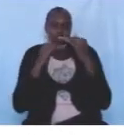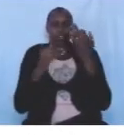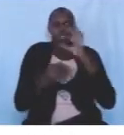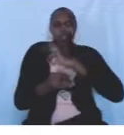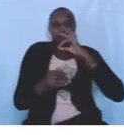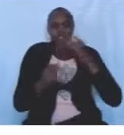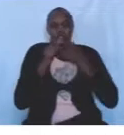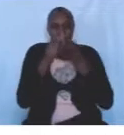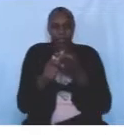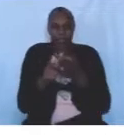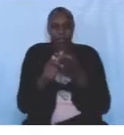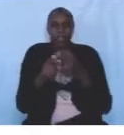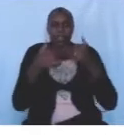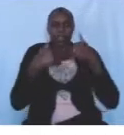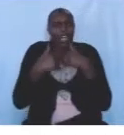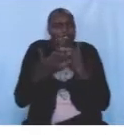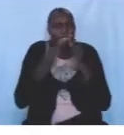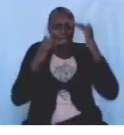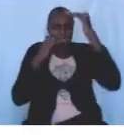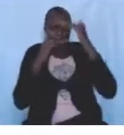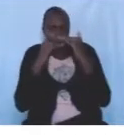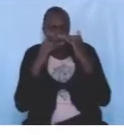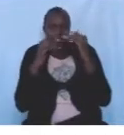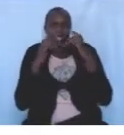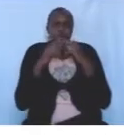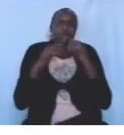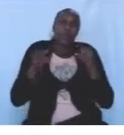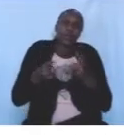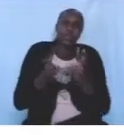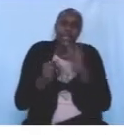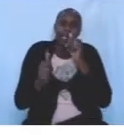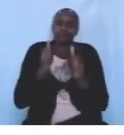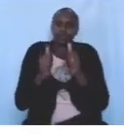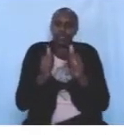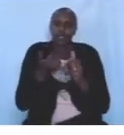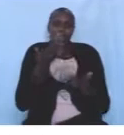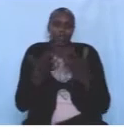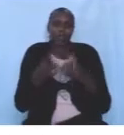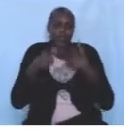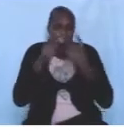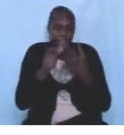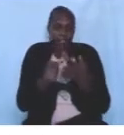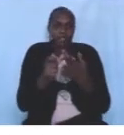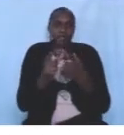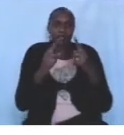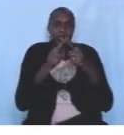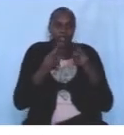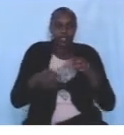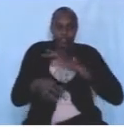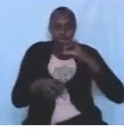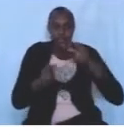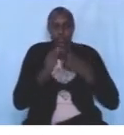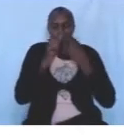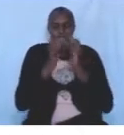spiritual gift. There is some limit to the extent at which we can be gifted with spiritual gift. Let's